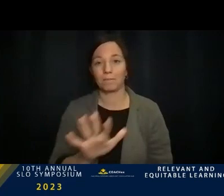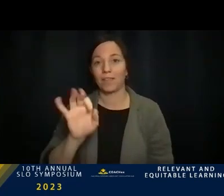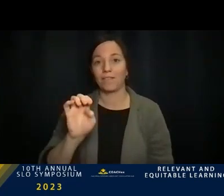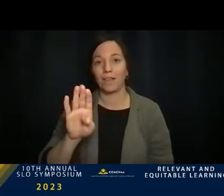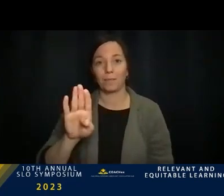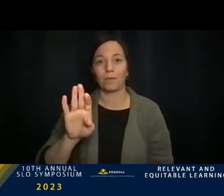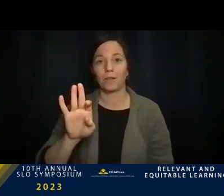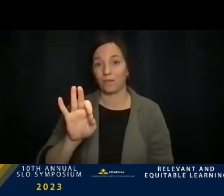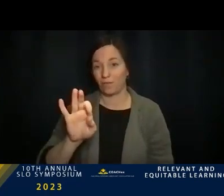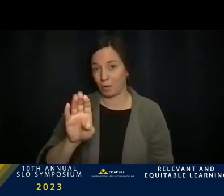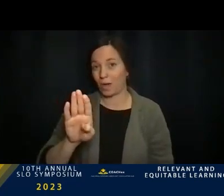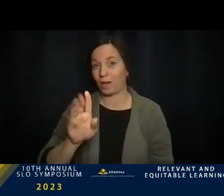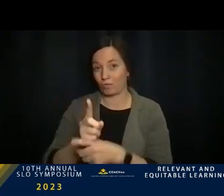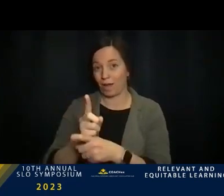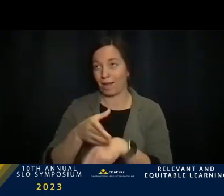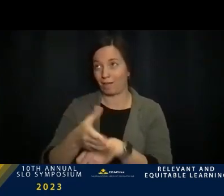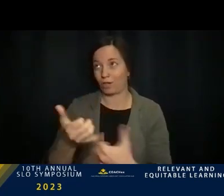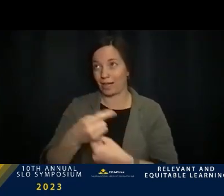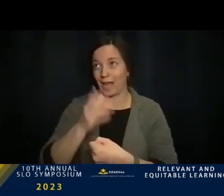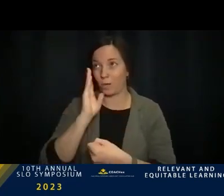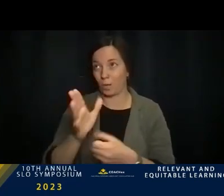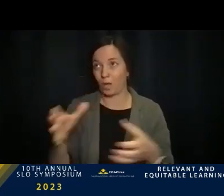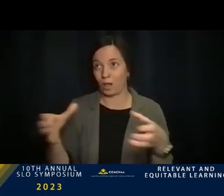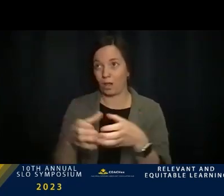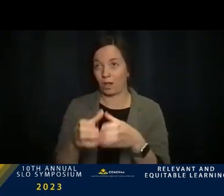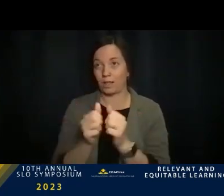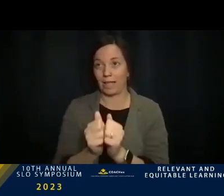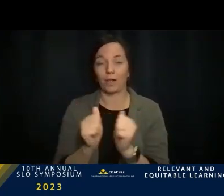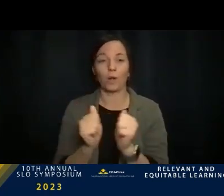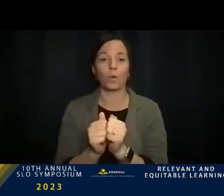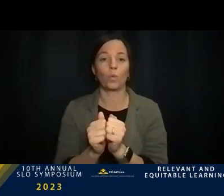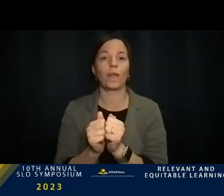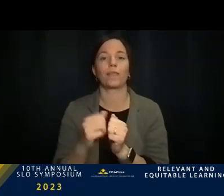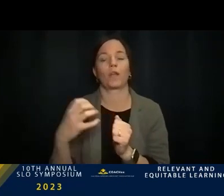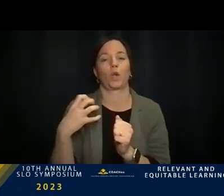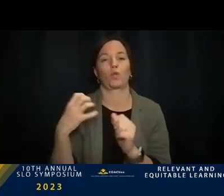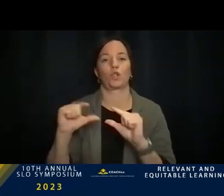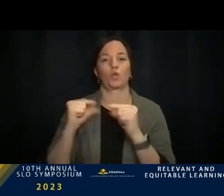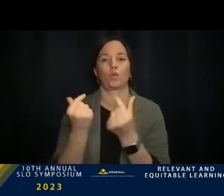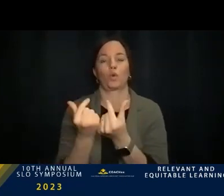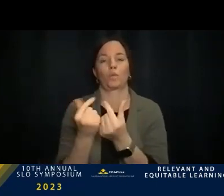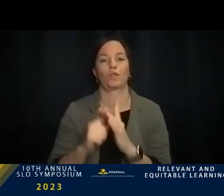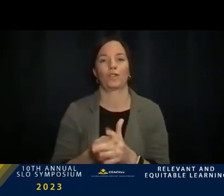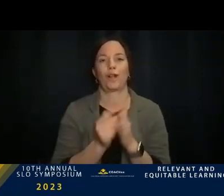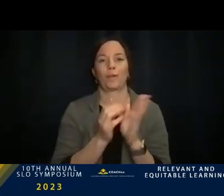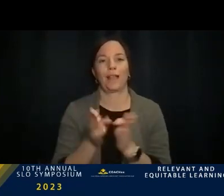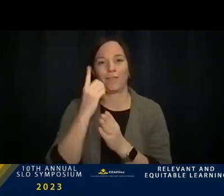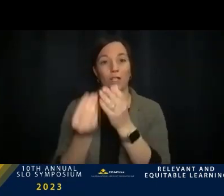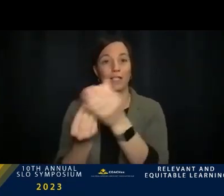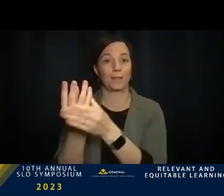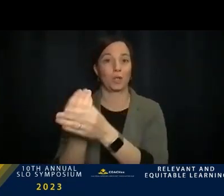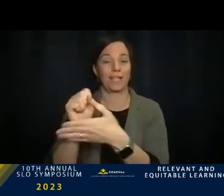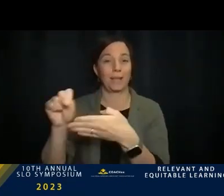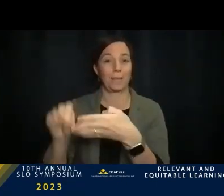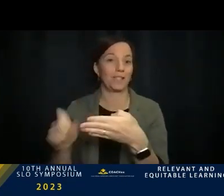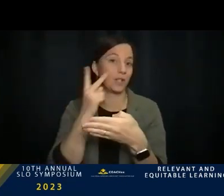February. Right after today, we'll get together with our coaches group and start planning for the spring semester and see where